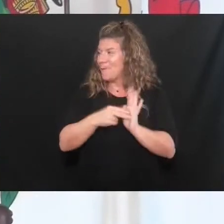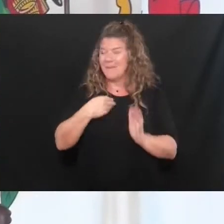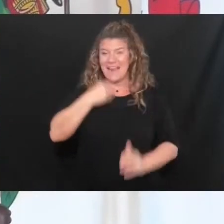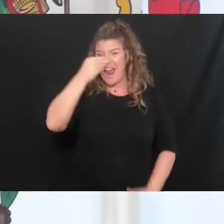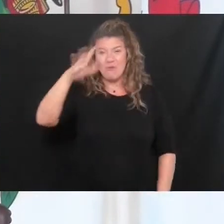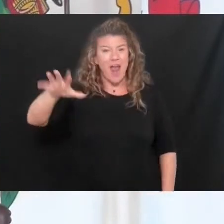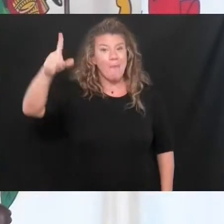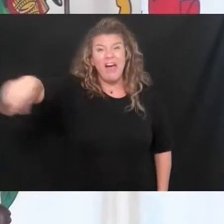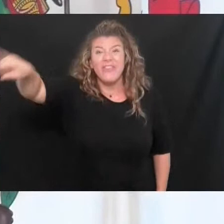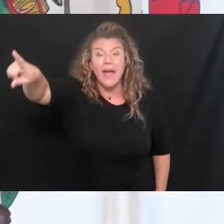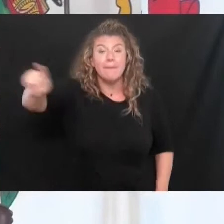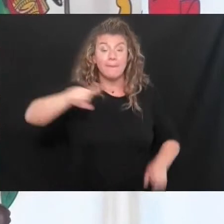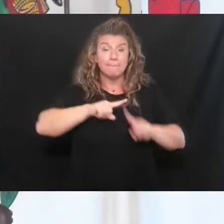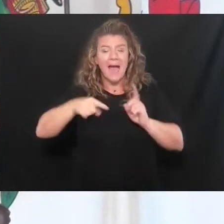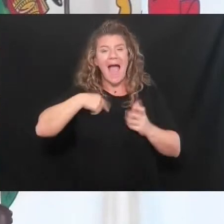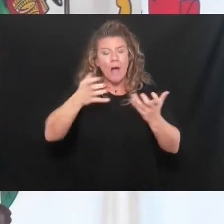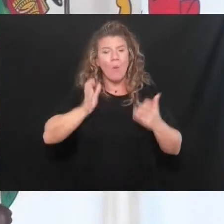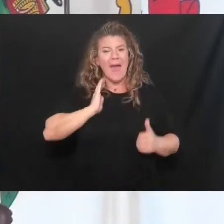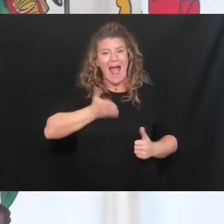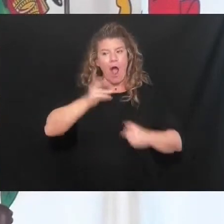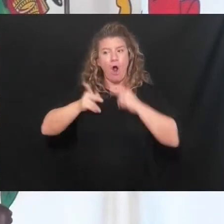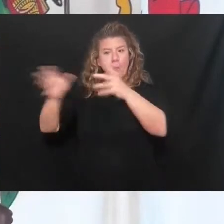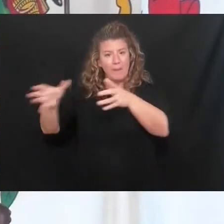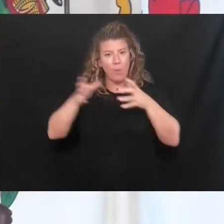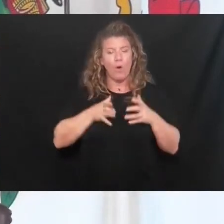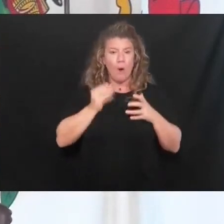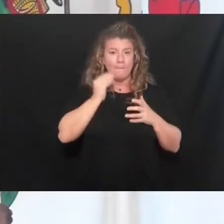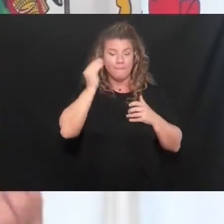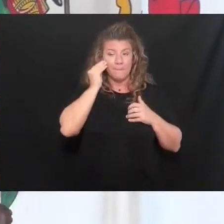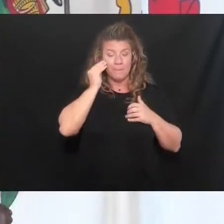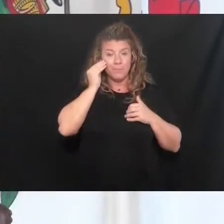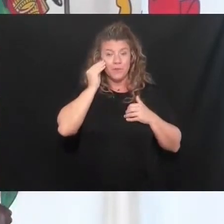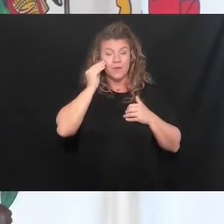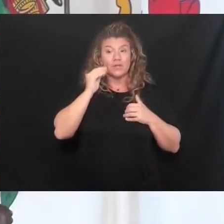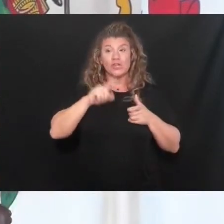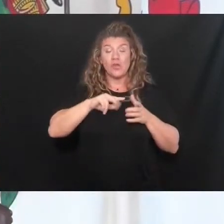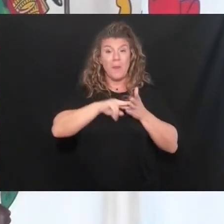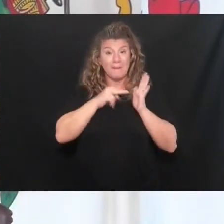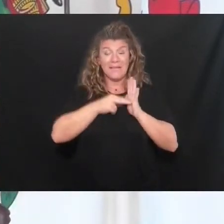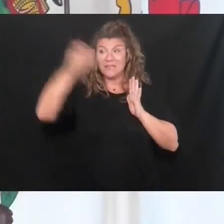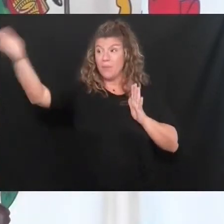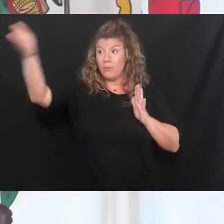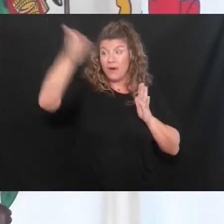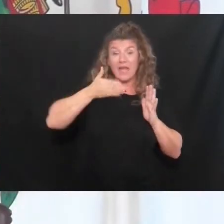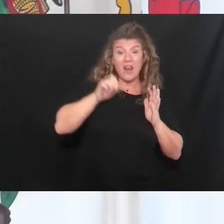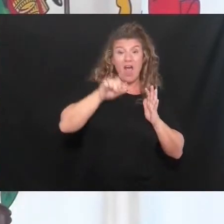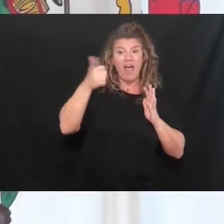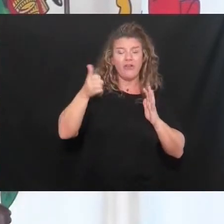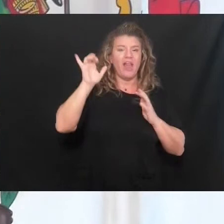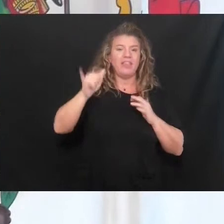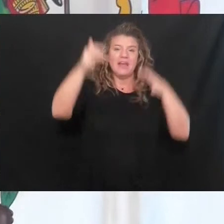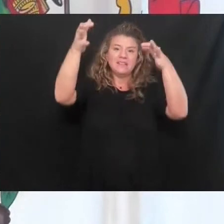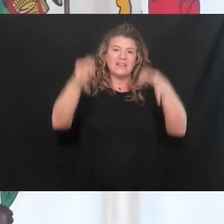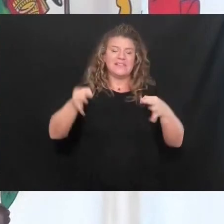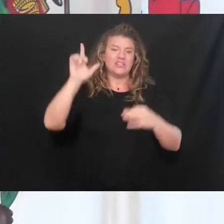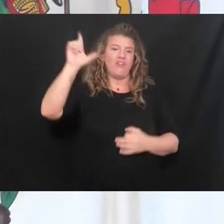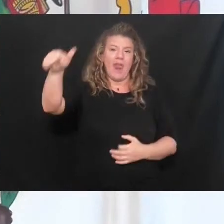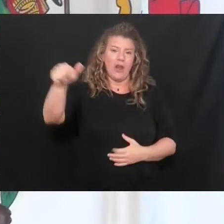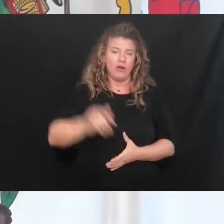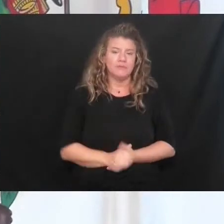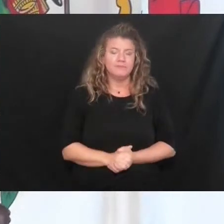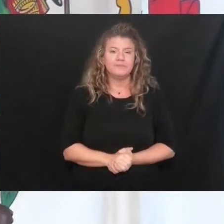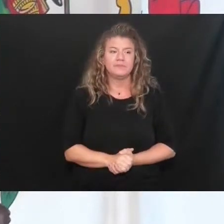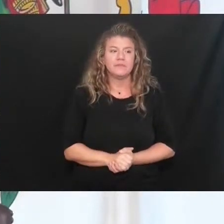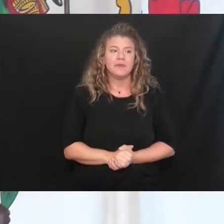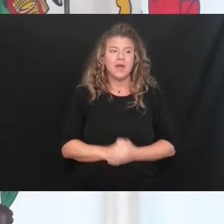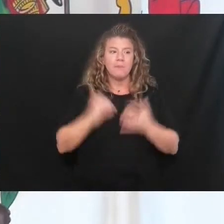but I want our people home. And as far as bringing in, others and everything, that's a decision for later. But